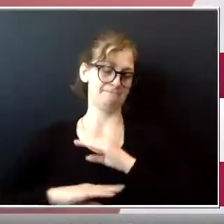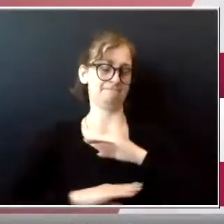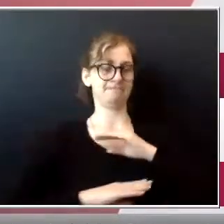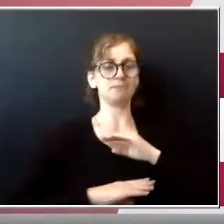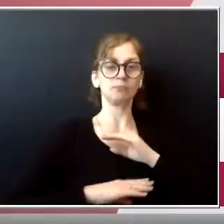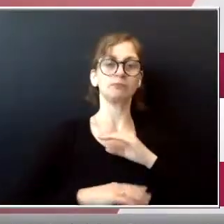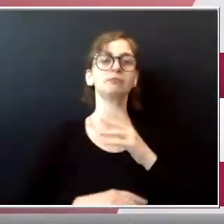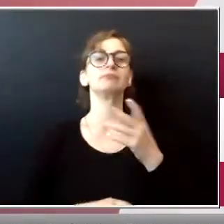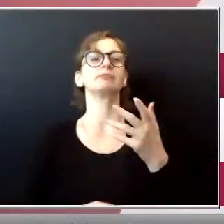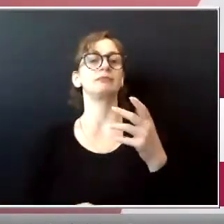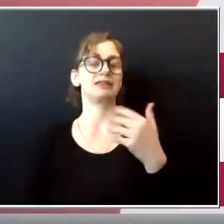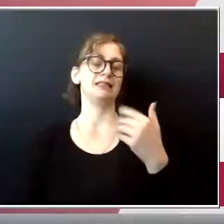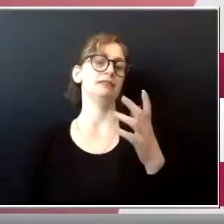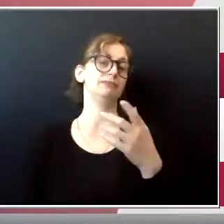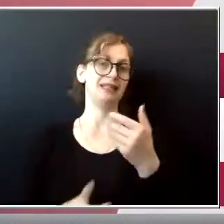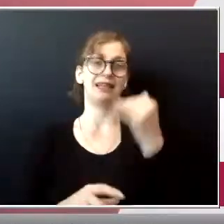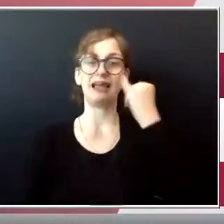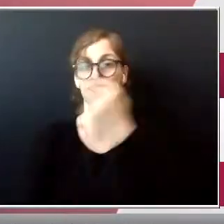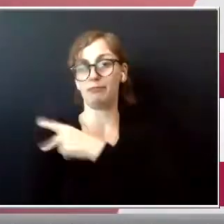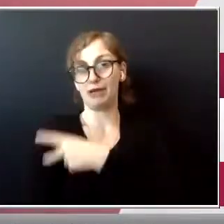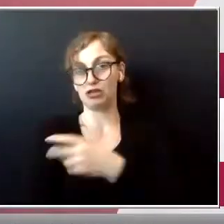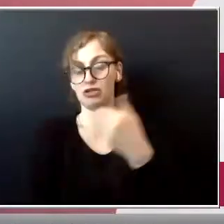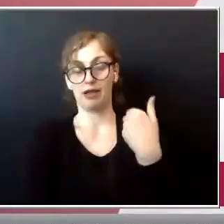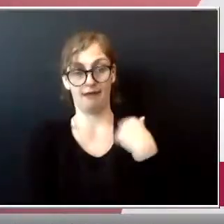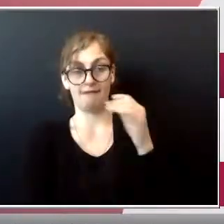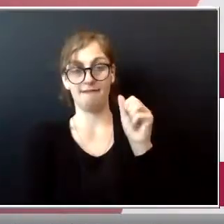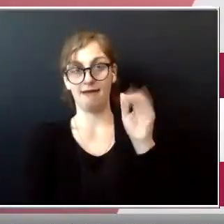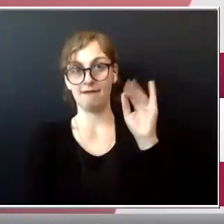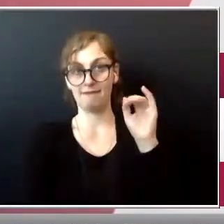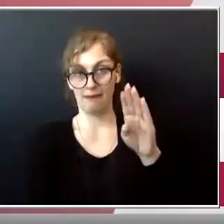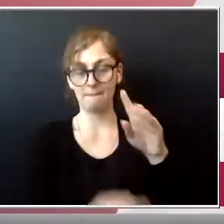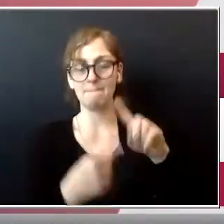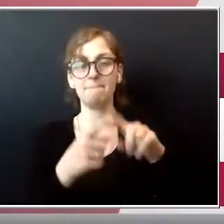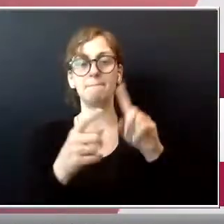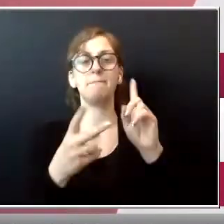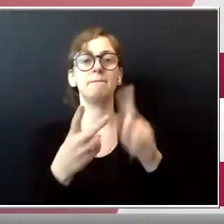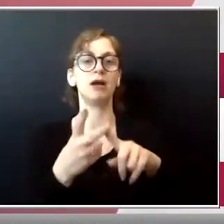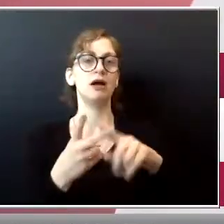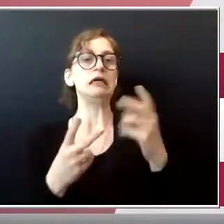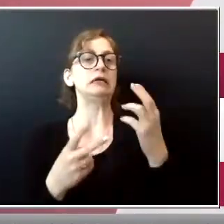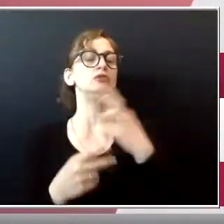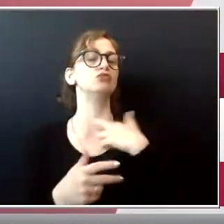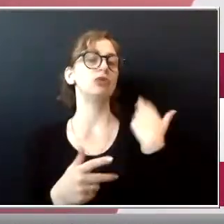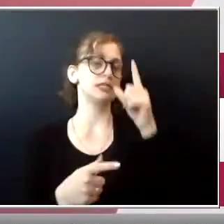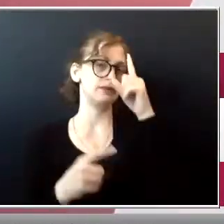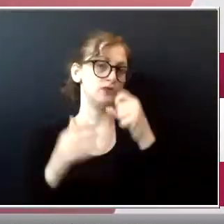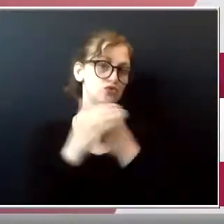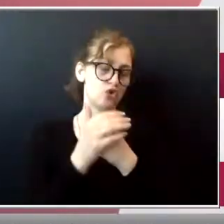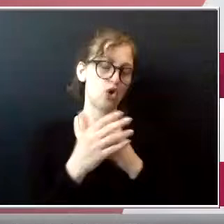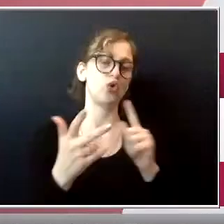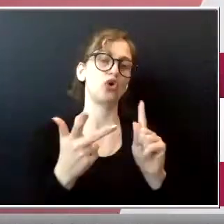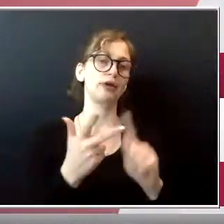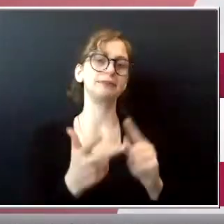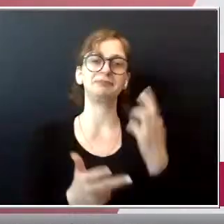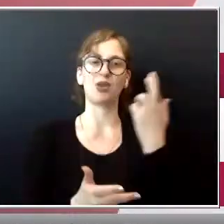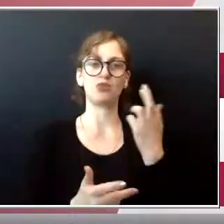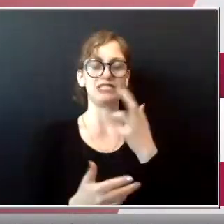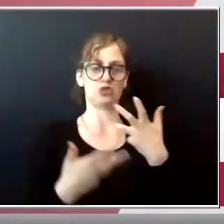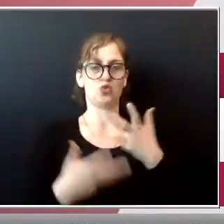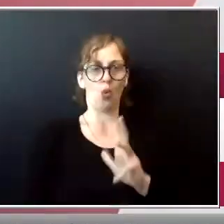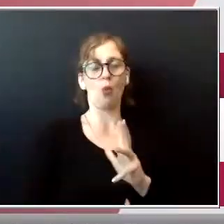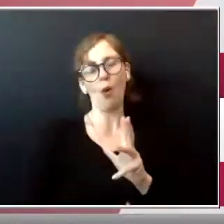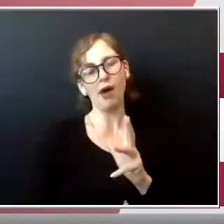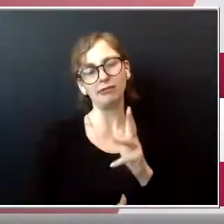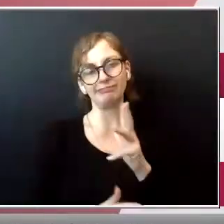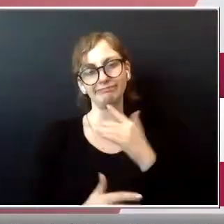reason why they want to come off the blood thinner. There should be a rationale to do that. So that's why we don't implant Watchman in everyone who has AFib. It's only